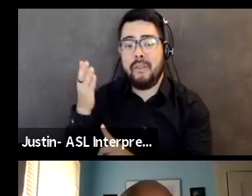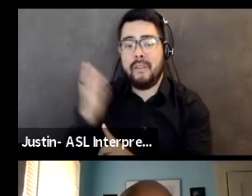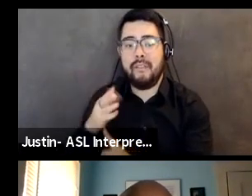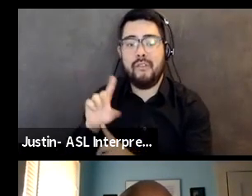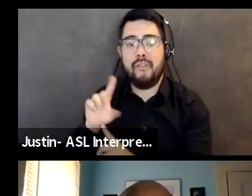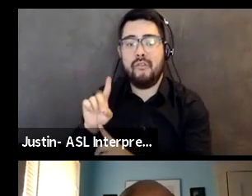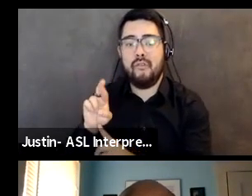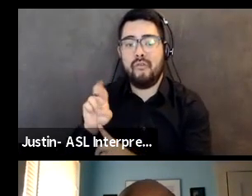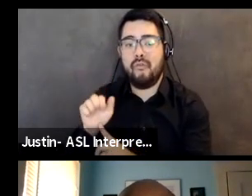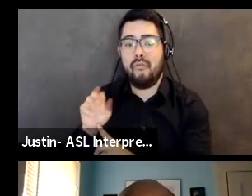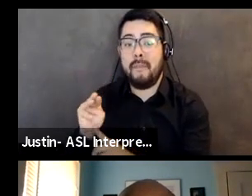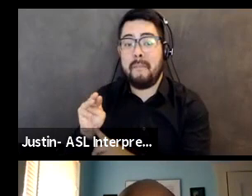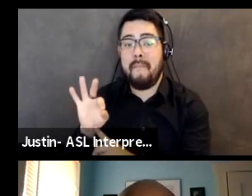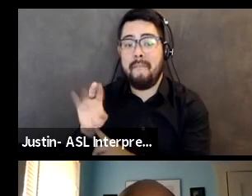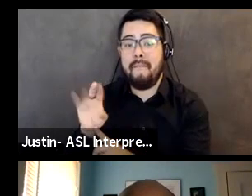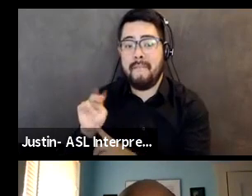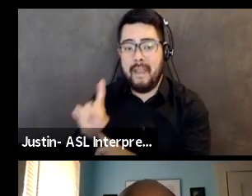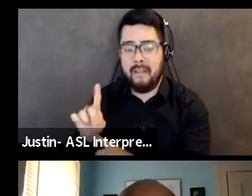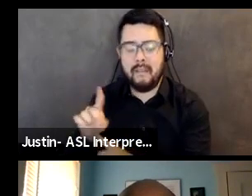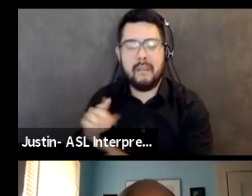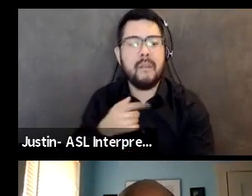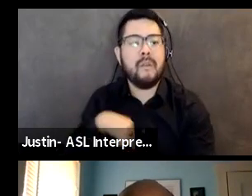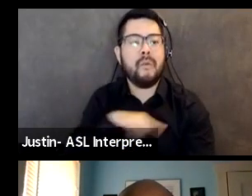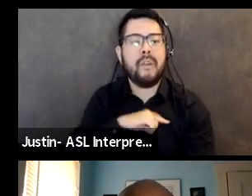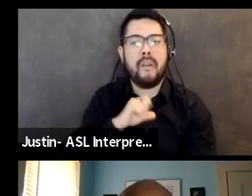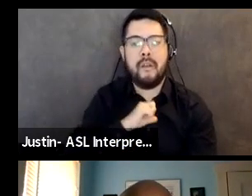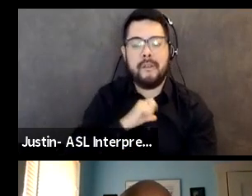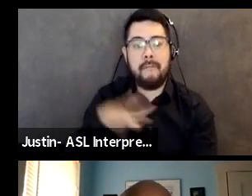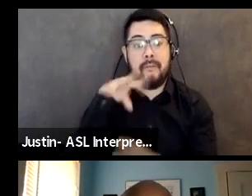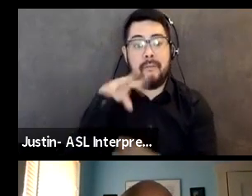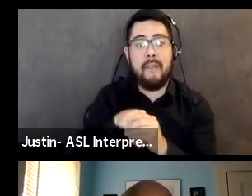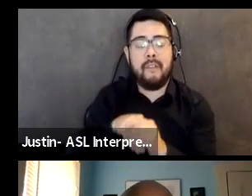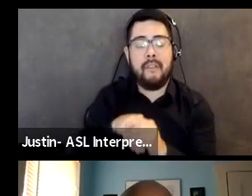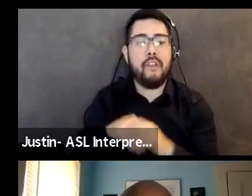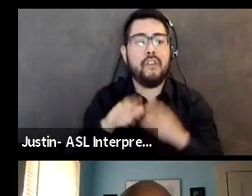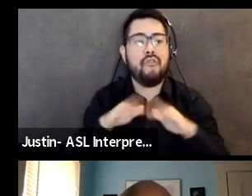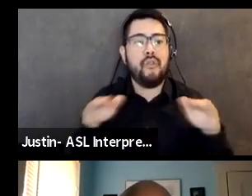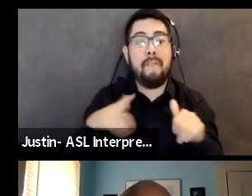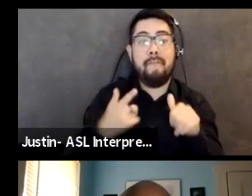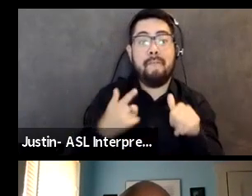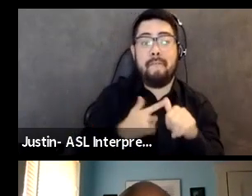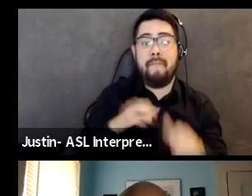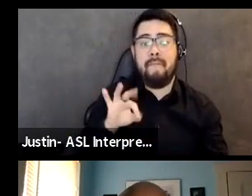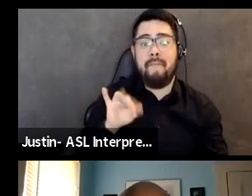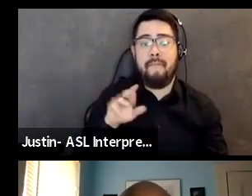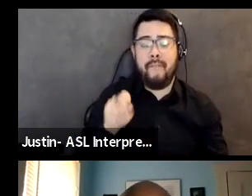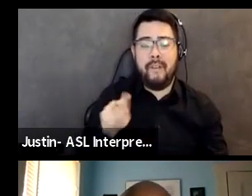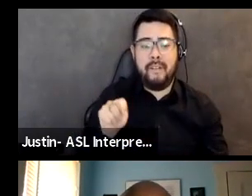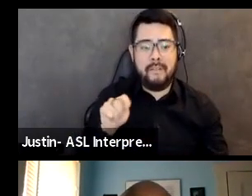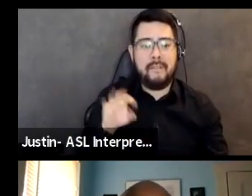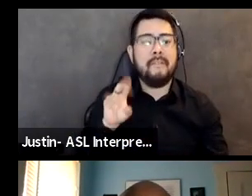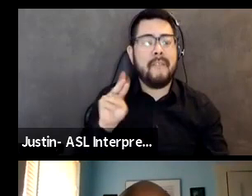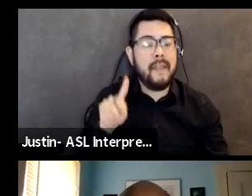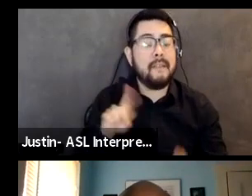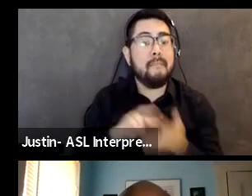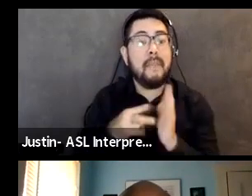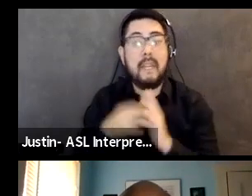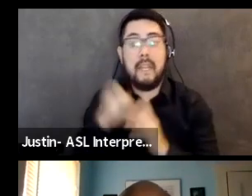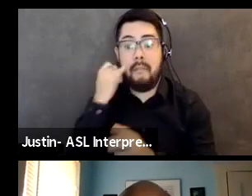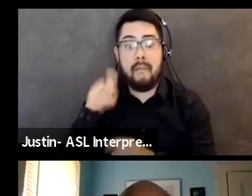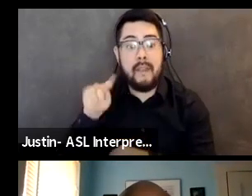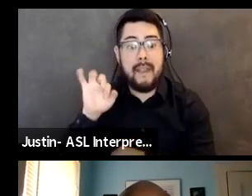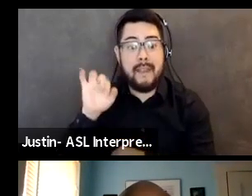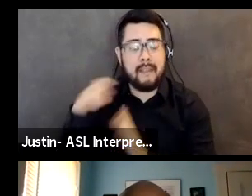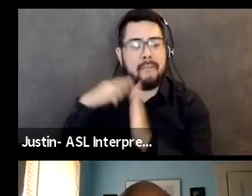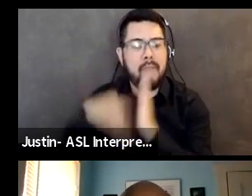fund we are part of the children's first fund so any donations are tax deductible and we are very appreciative